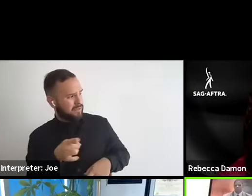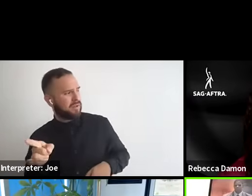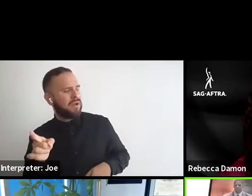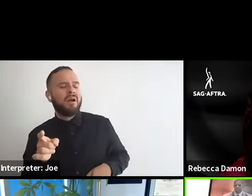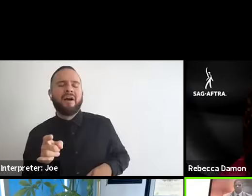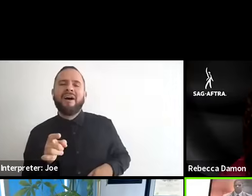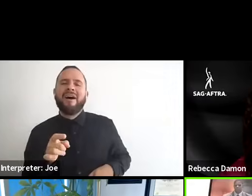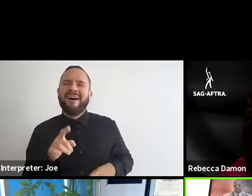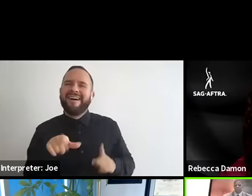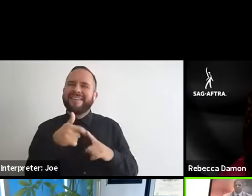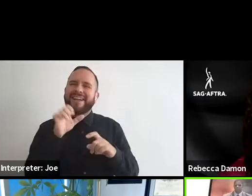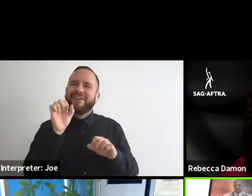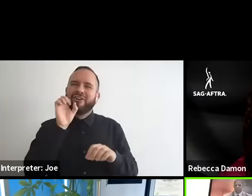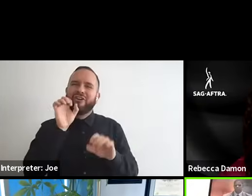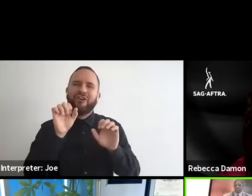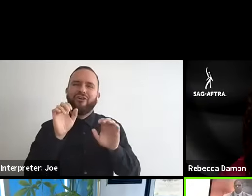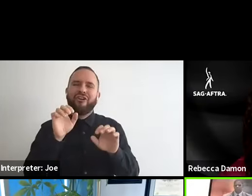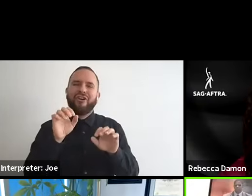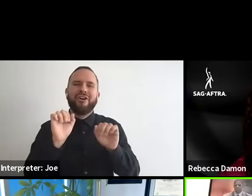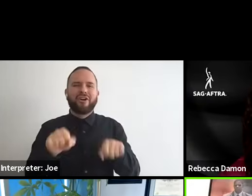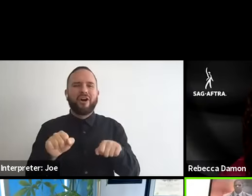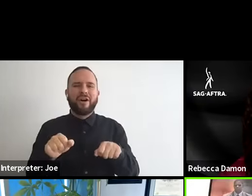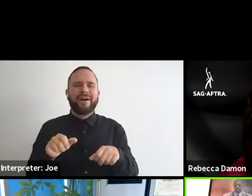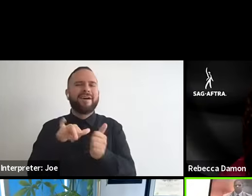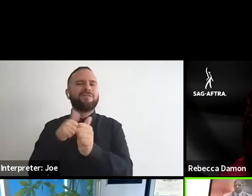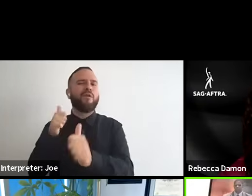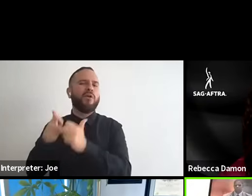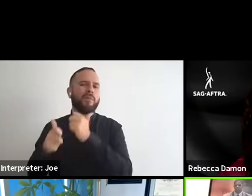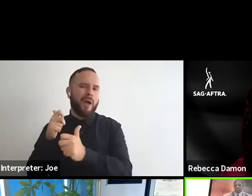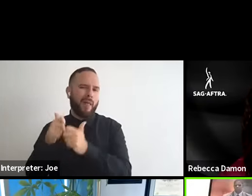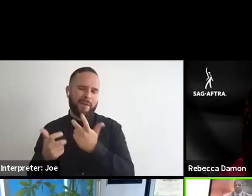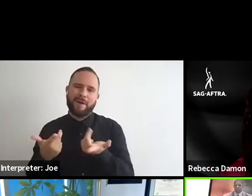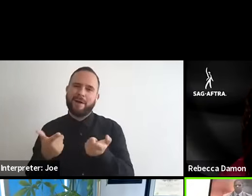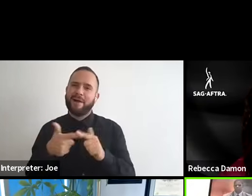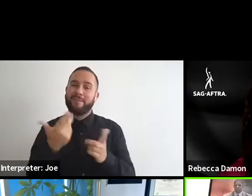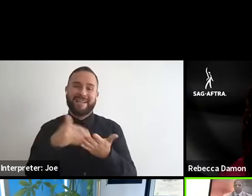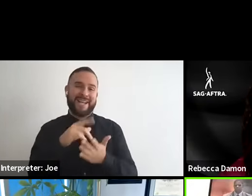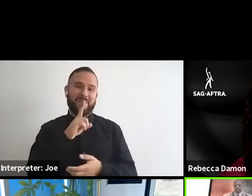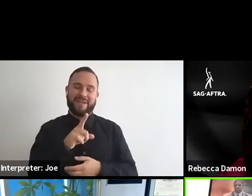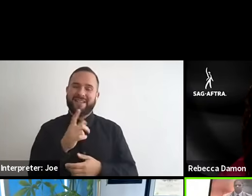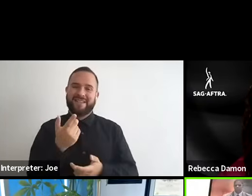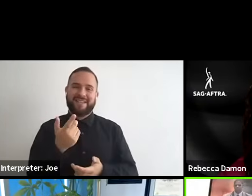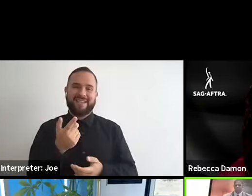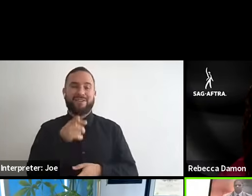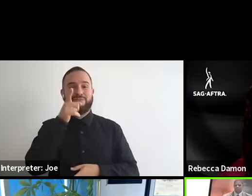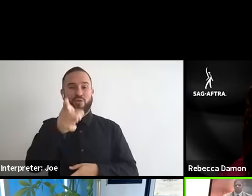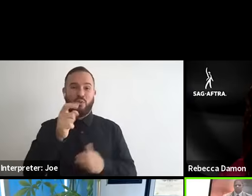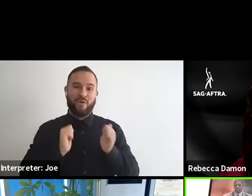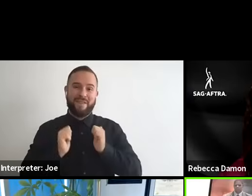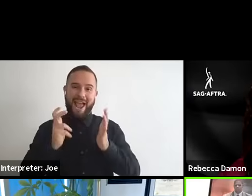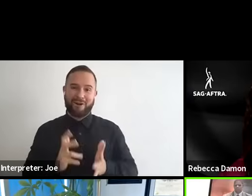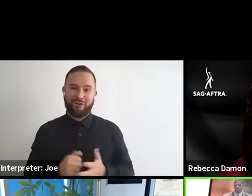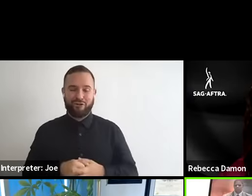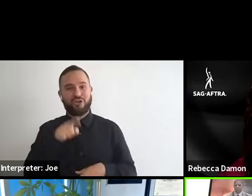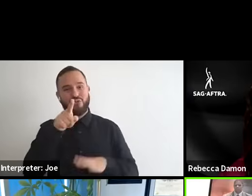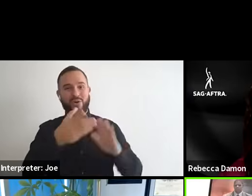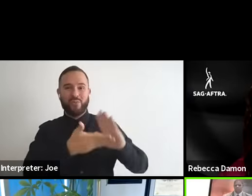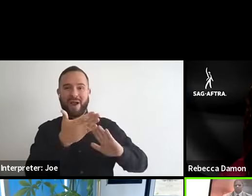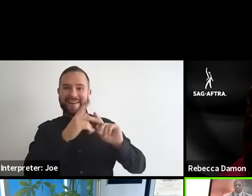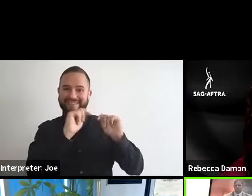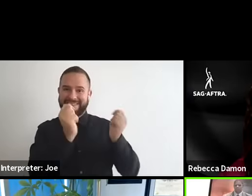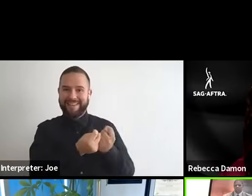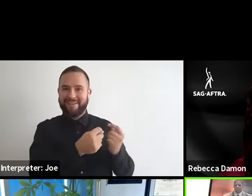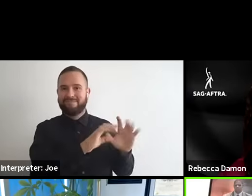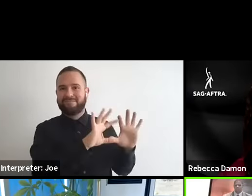allowing them to do their thing. But respectfully, they take the cues from you. As the actor, you are running the team. So when